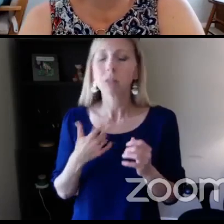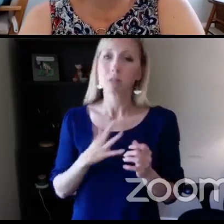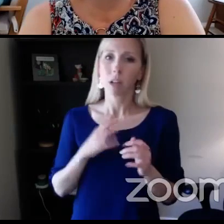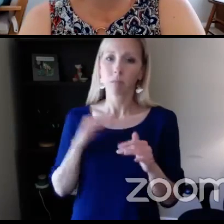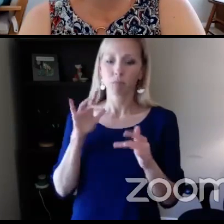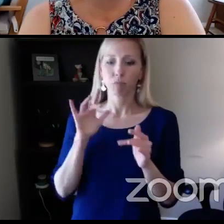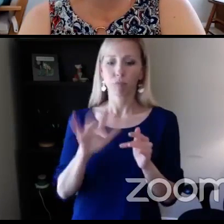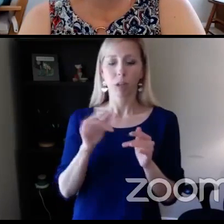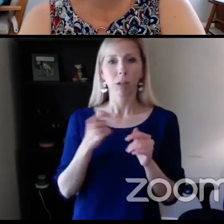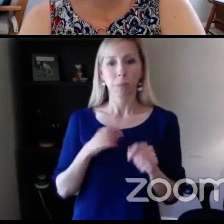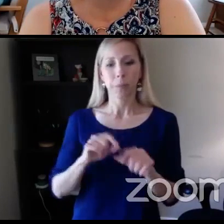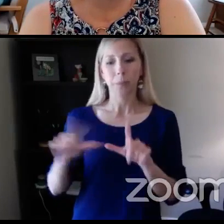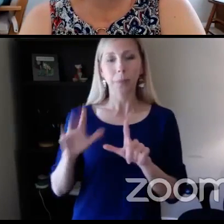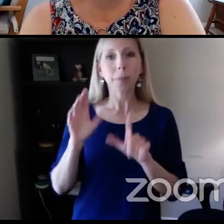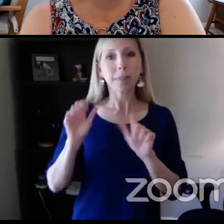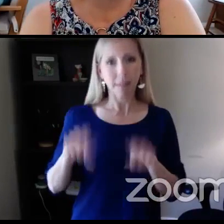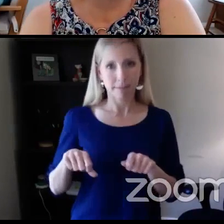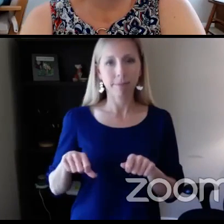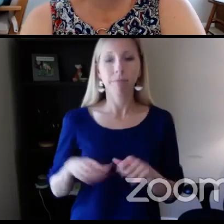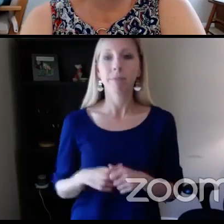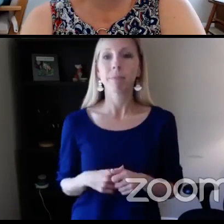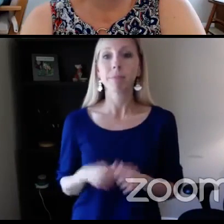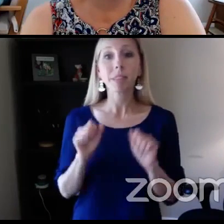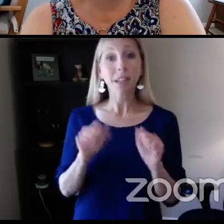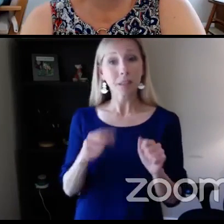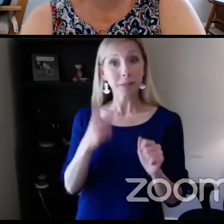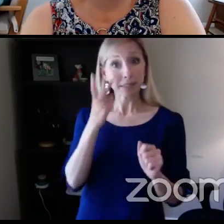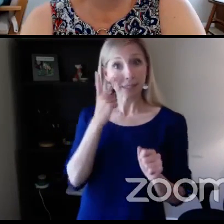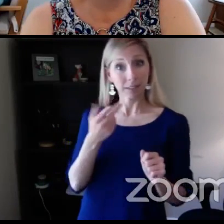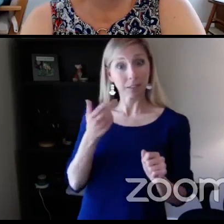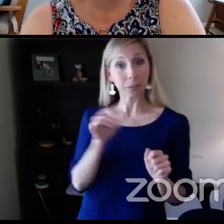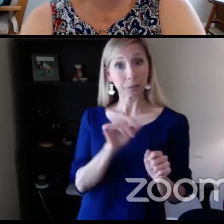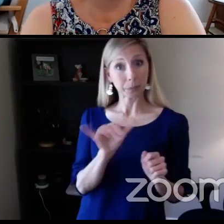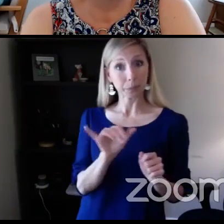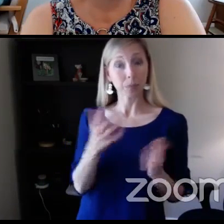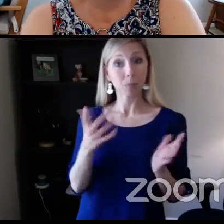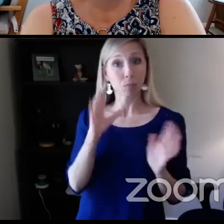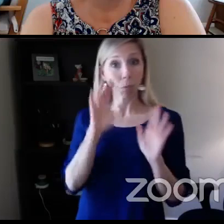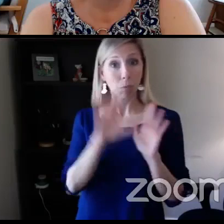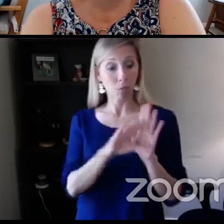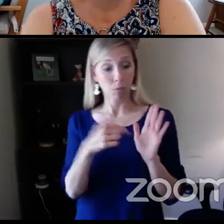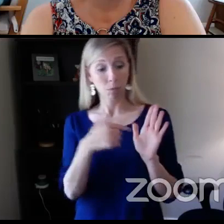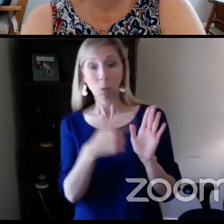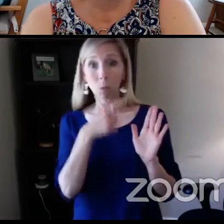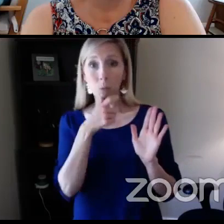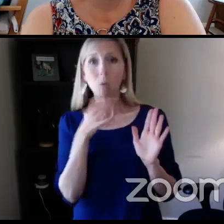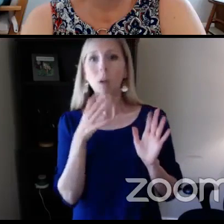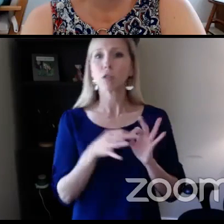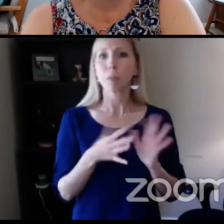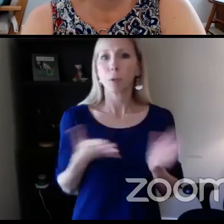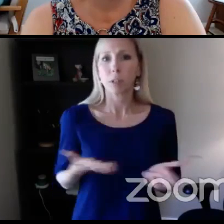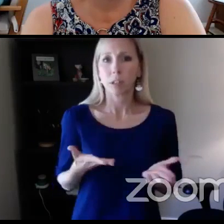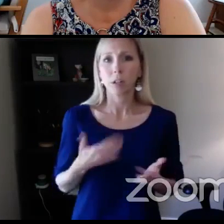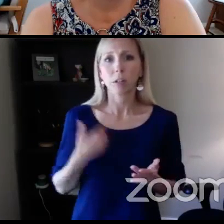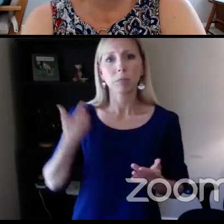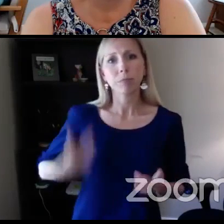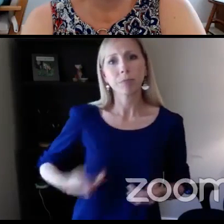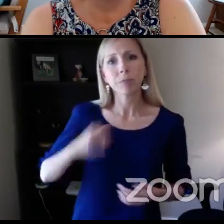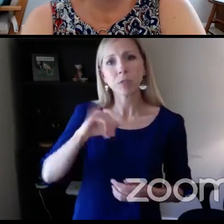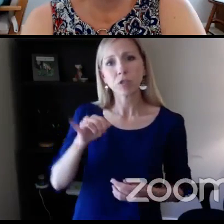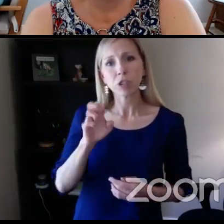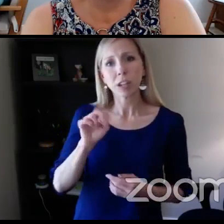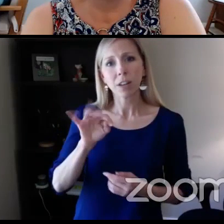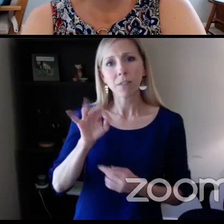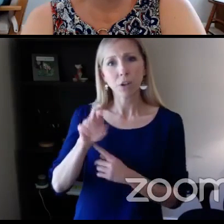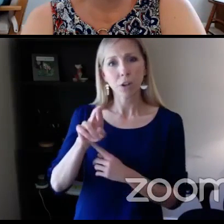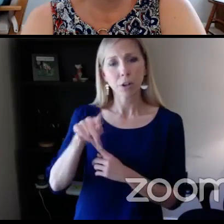you. As you can tell, we also have an ASL interpreter with us today. Her name is Jennifer Prigge,